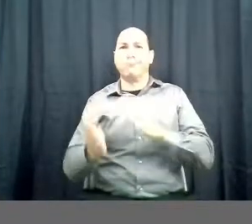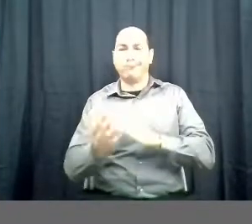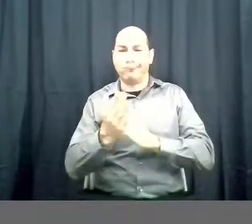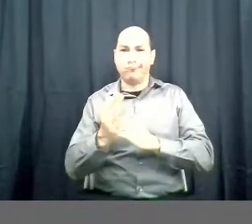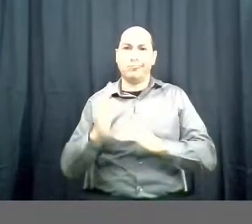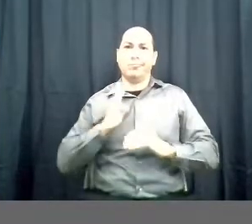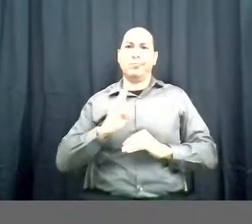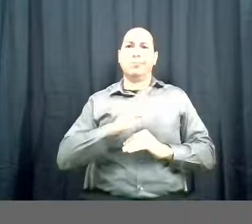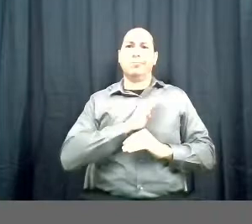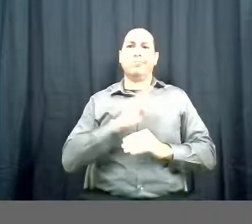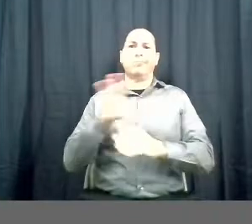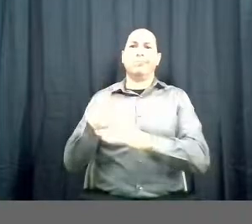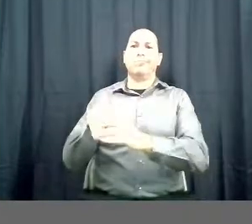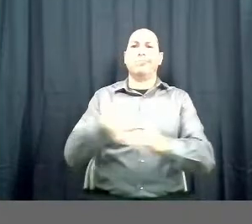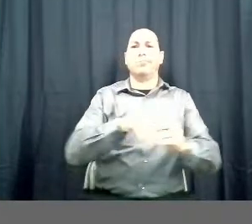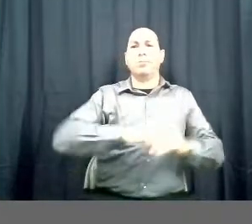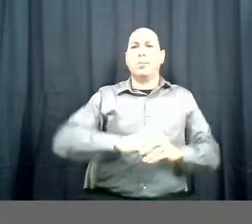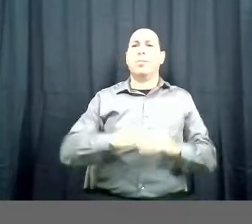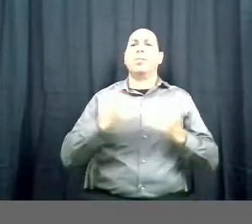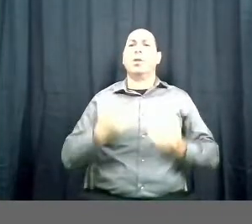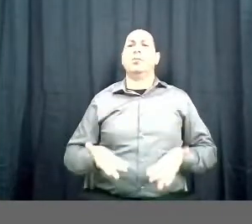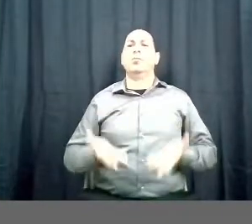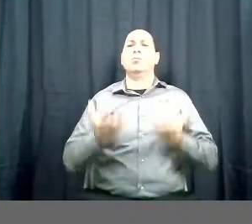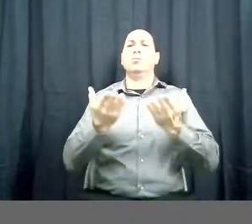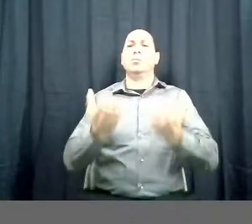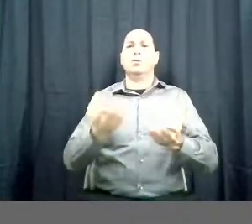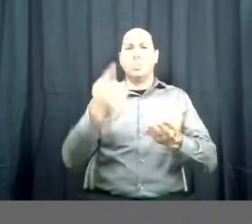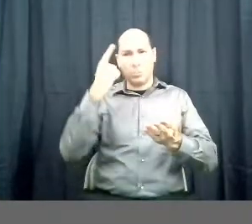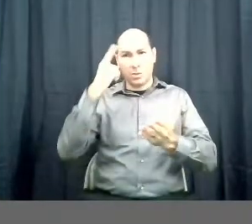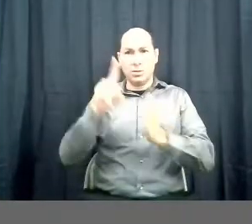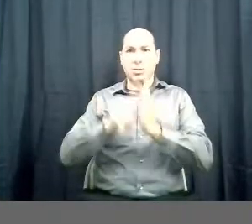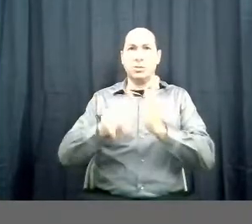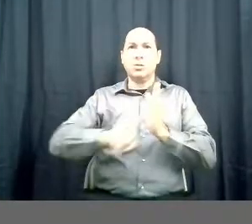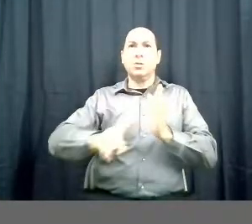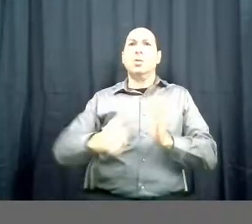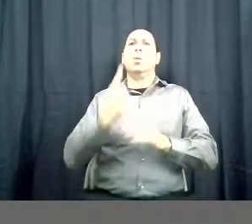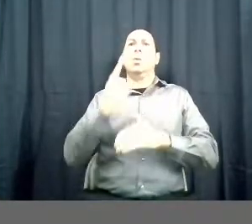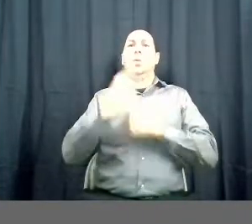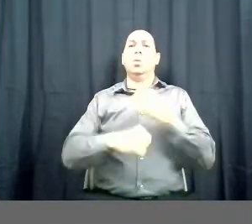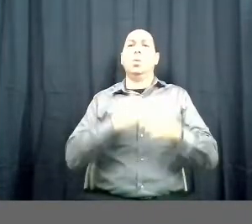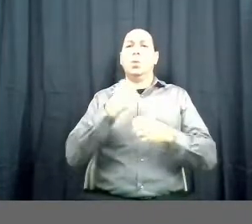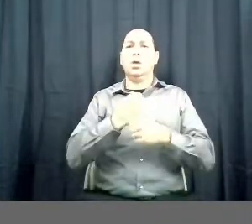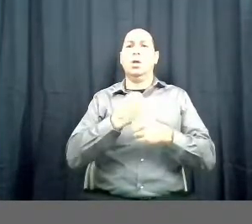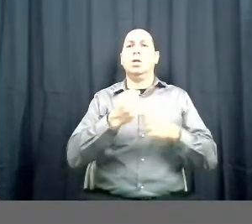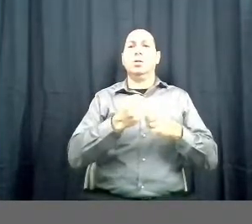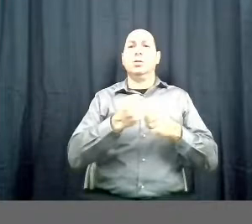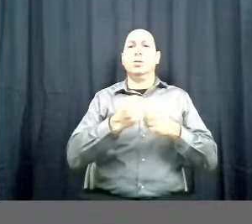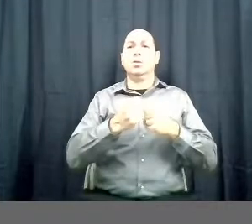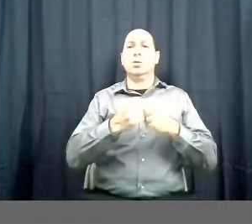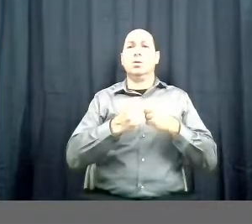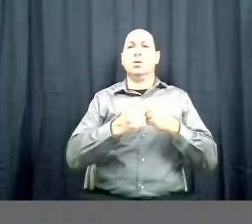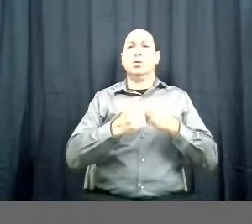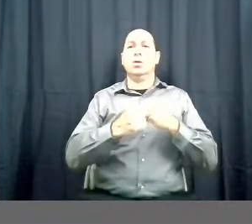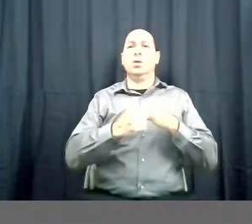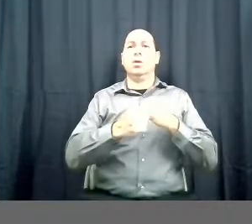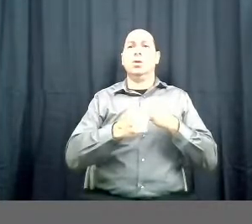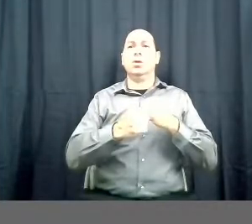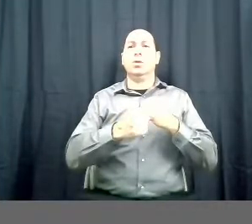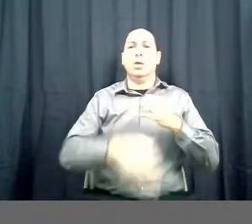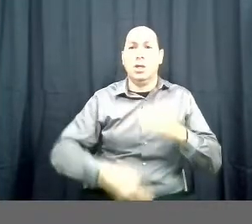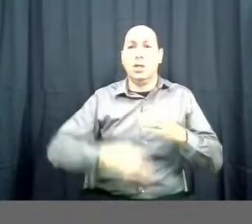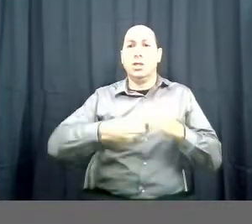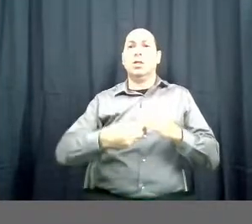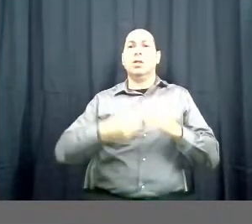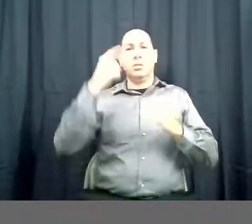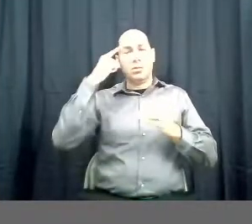We have for your consideration today a proposed 1-year extension to the existing contract between the PUMA, Energy